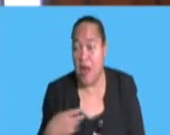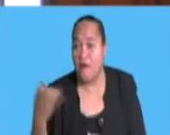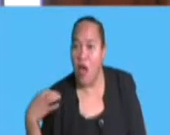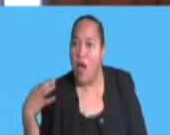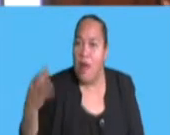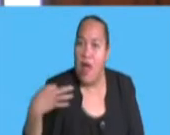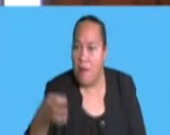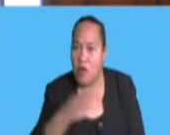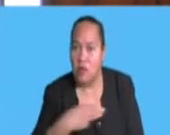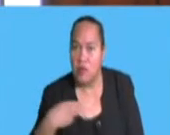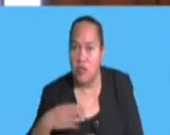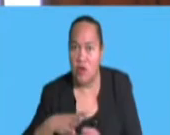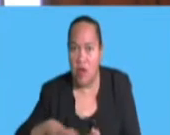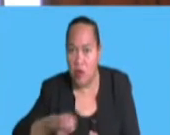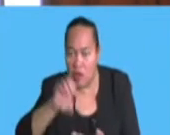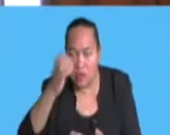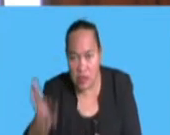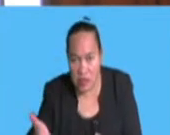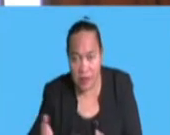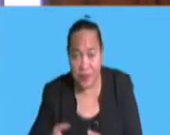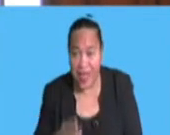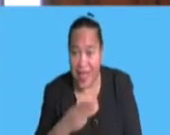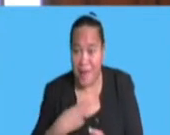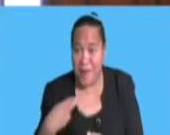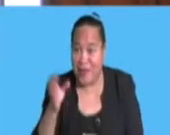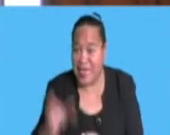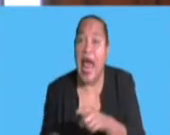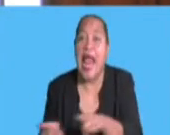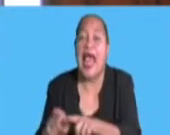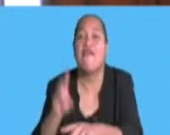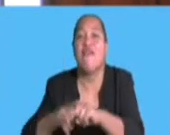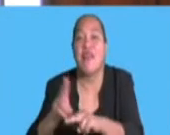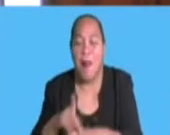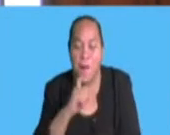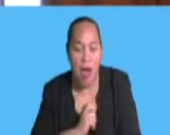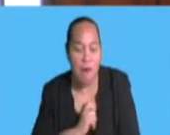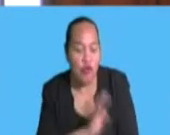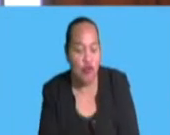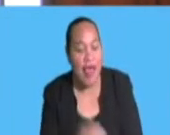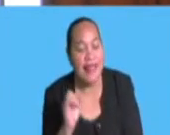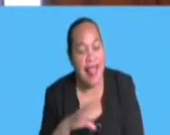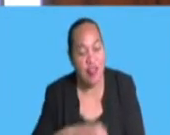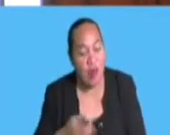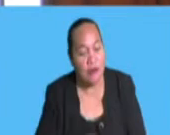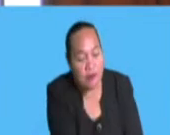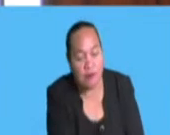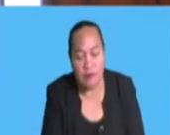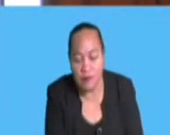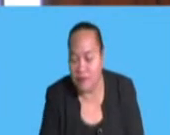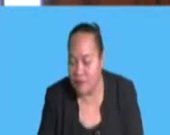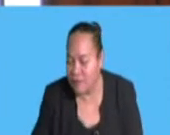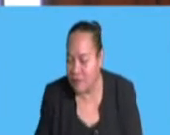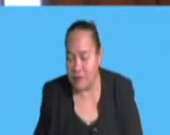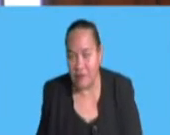Now, a very simple analogy is that the minister is like a father who promises his children $10 spending money